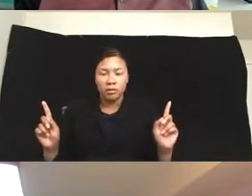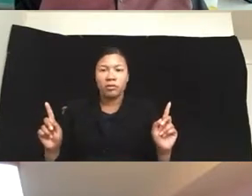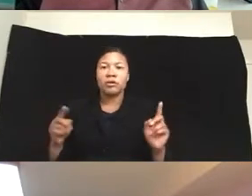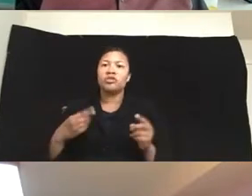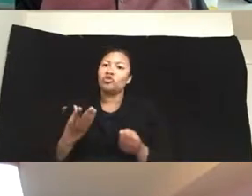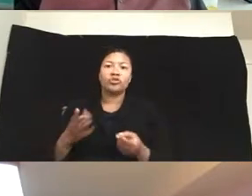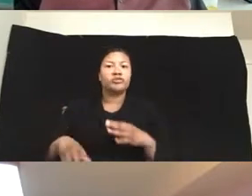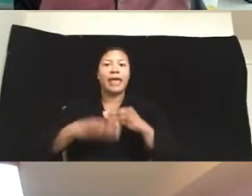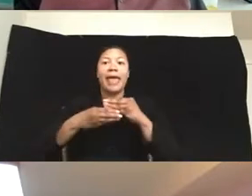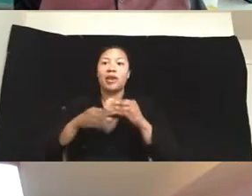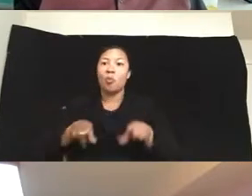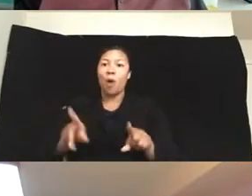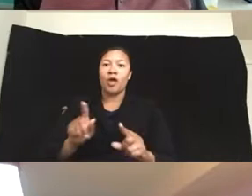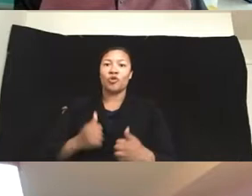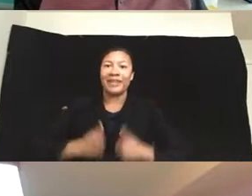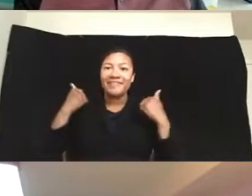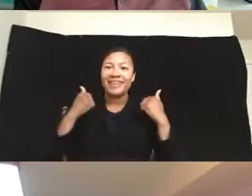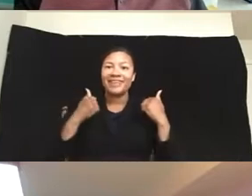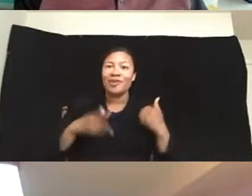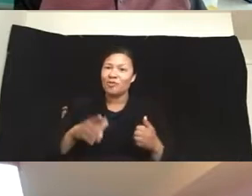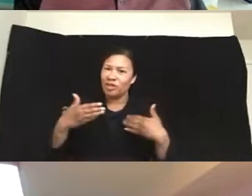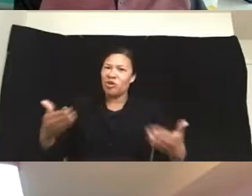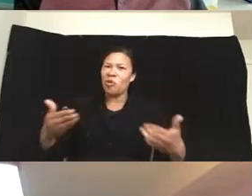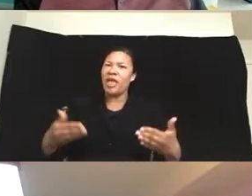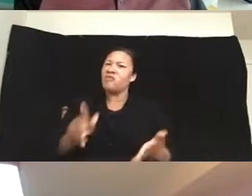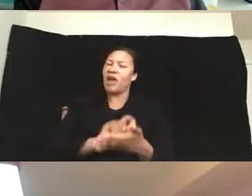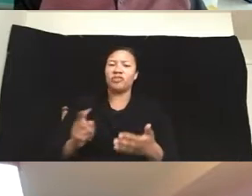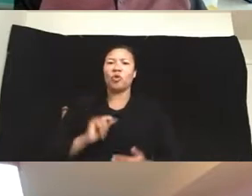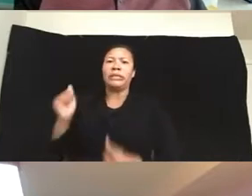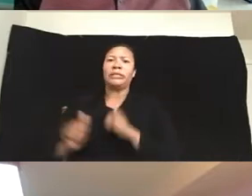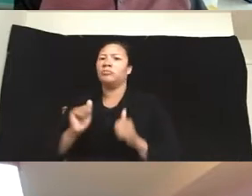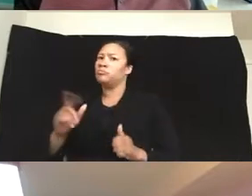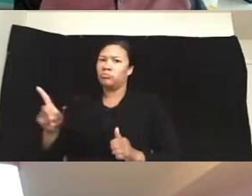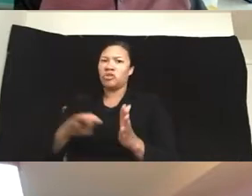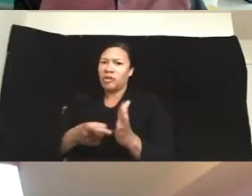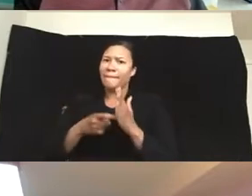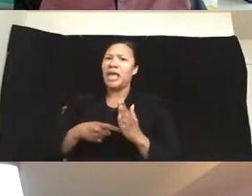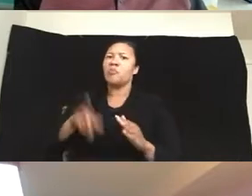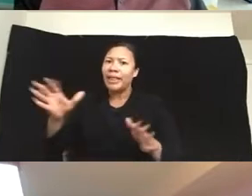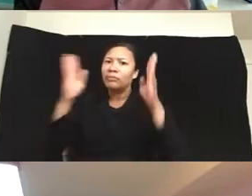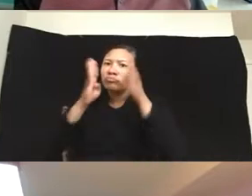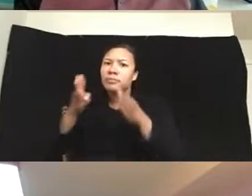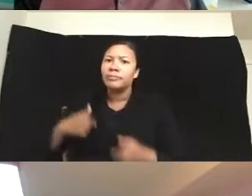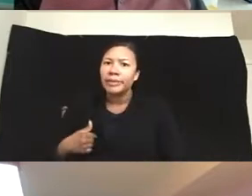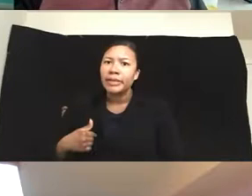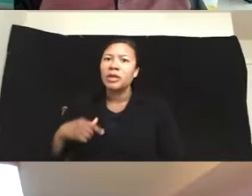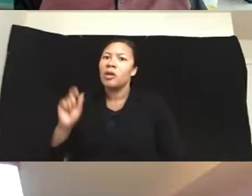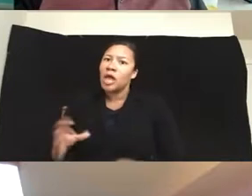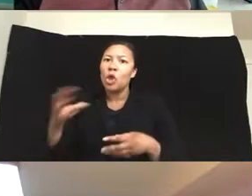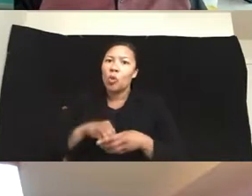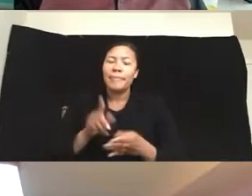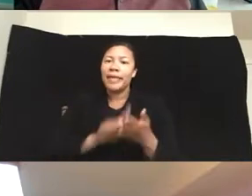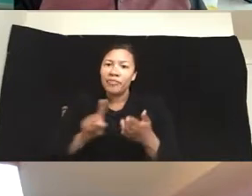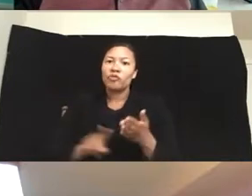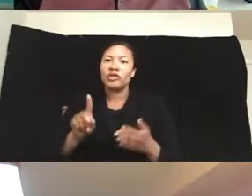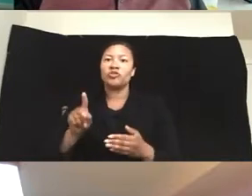it in and to insist that you be heard and you be included in the literature, in this scholarship, to